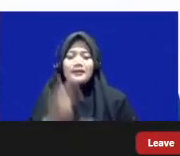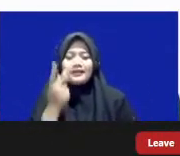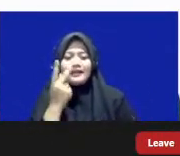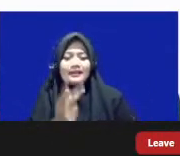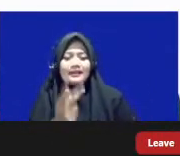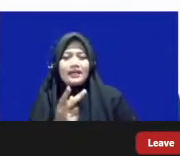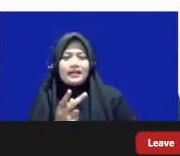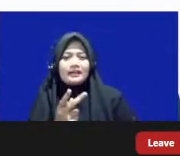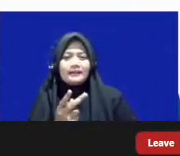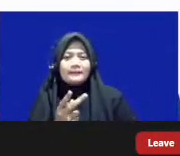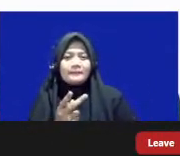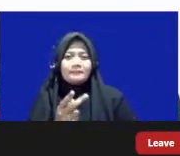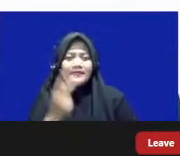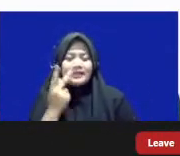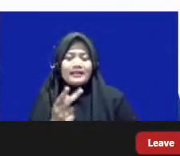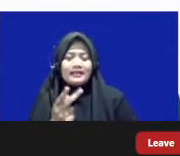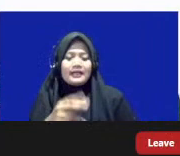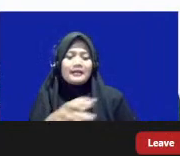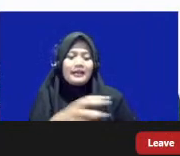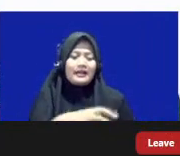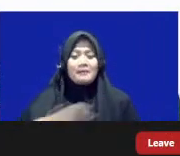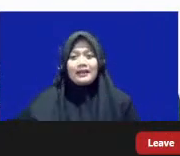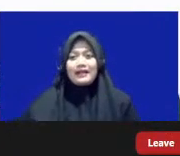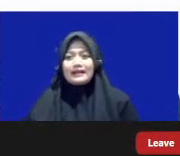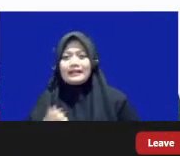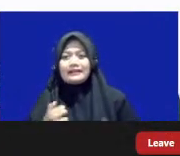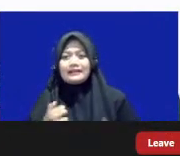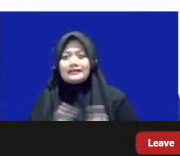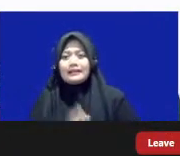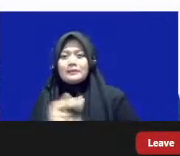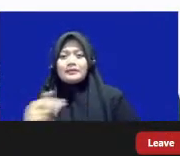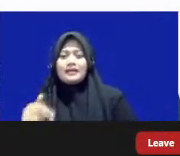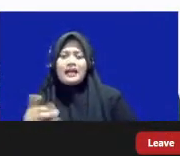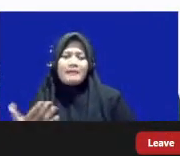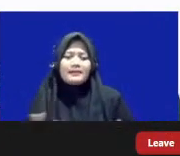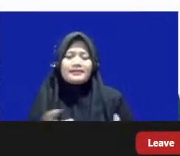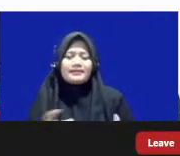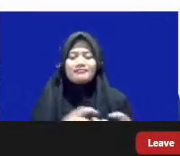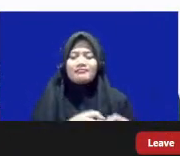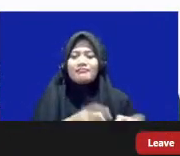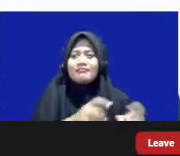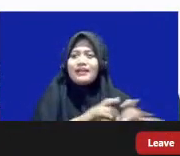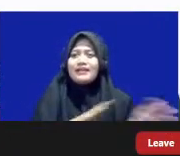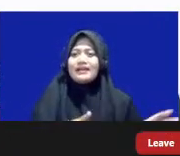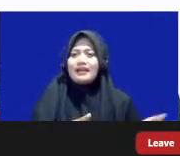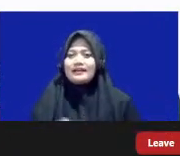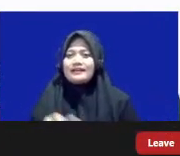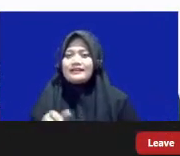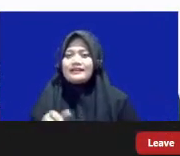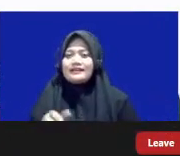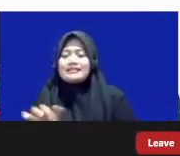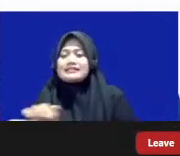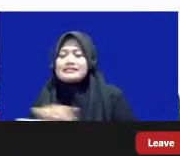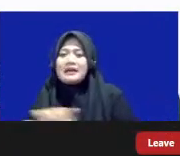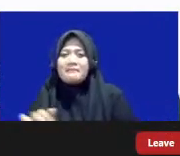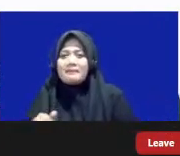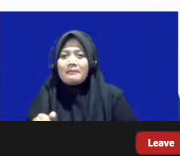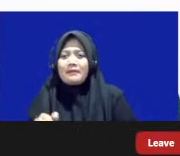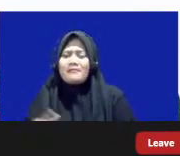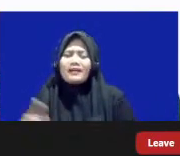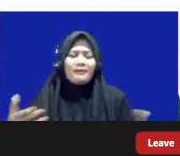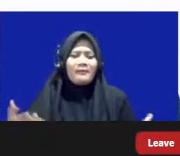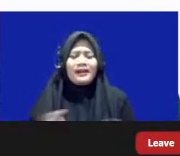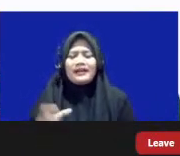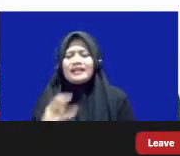less different. But vulnerability and addressing the community risk are all the same.